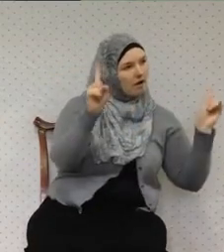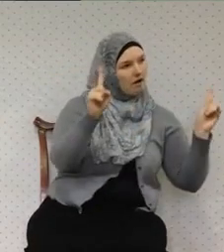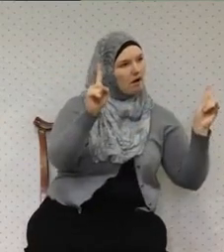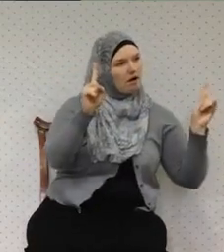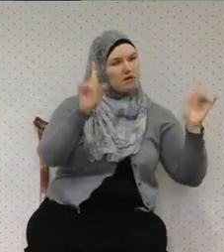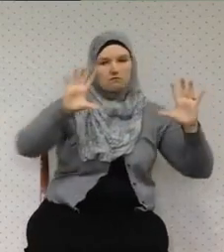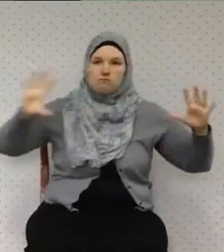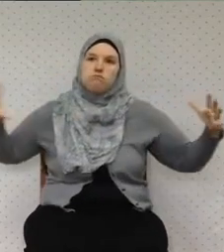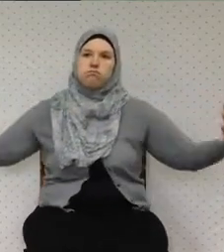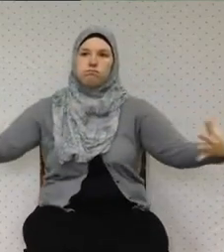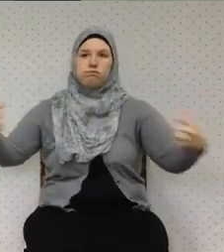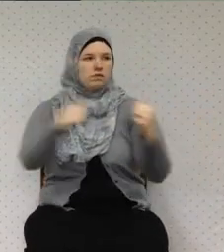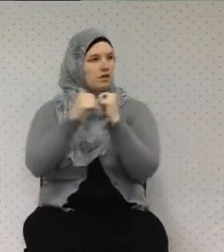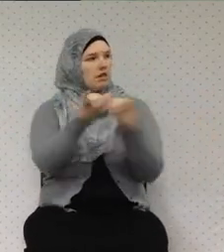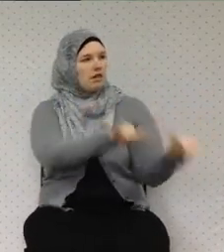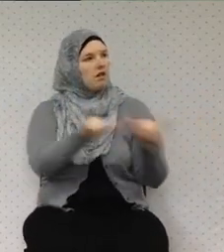strong collectively.